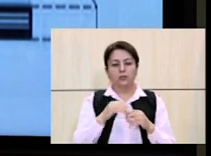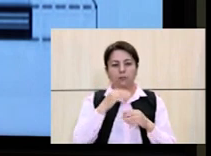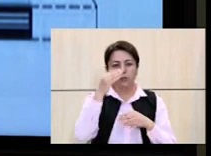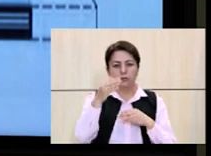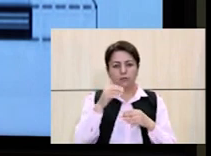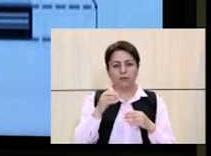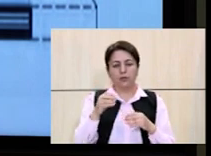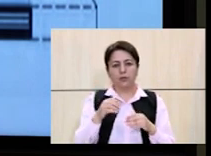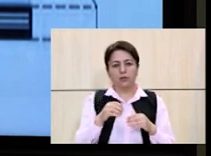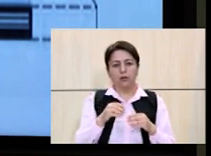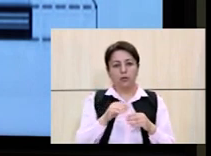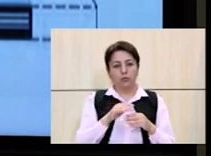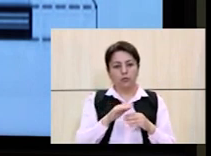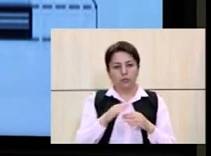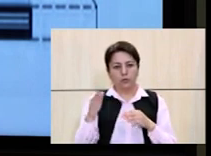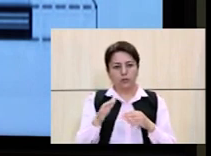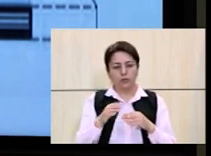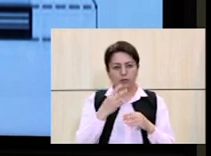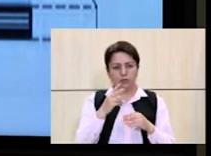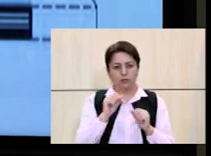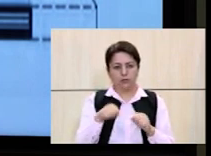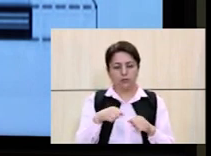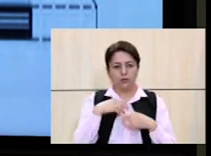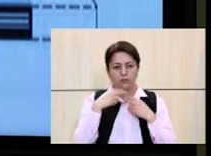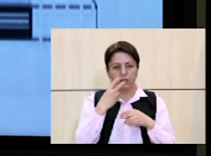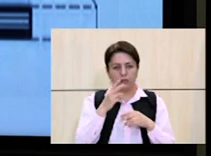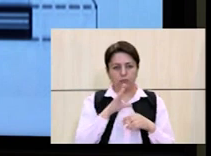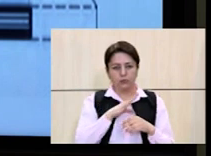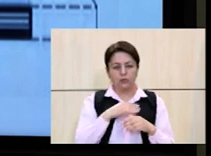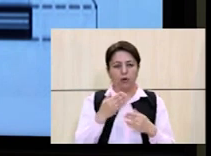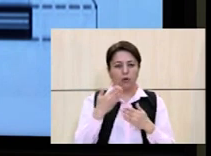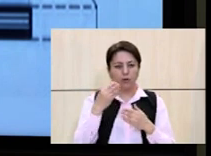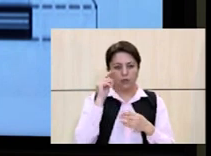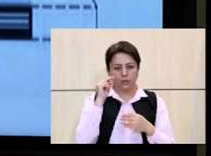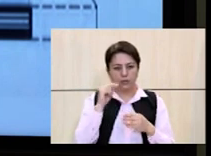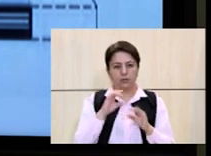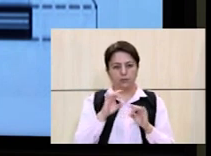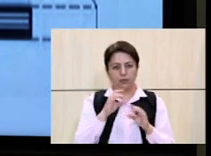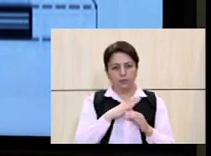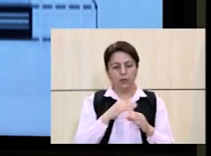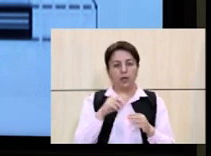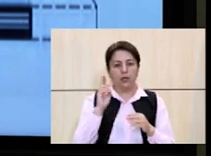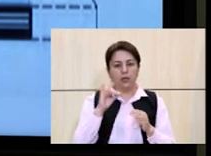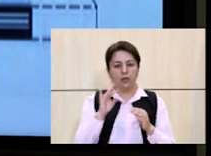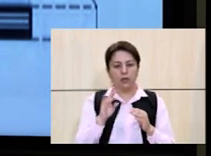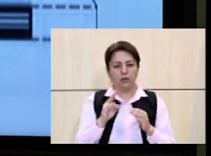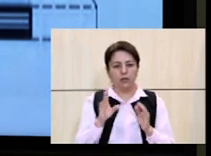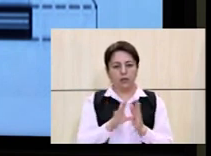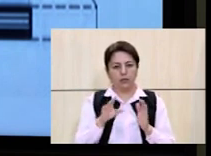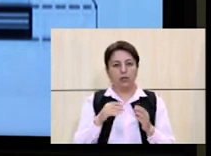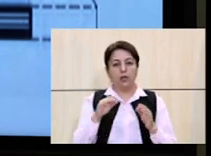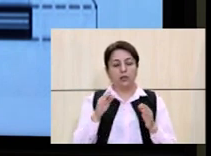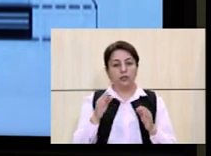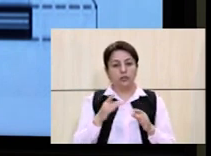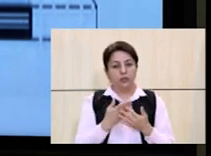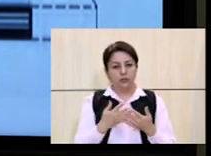kuzatamiz. E'tibor bergan bo'lsangiz, biz o'tgan darsda ham aytib o'tdik, demak, kinetik energiya jismning massasiga bog'liq. Demak,